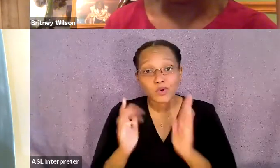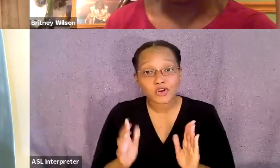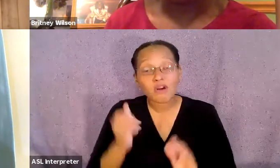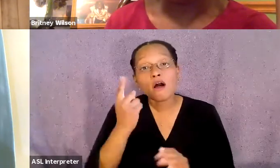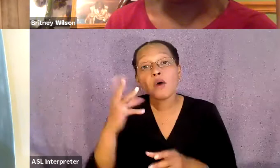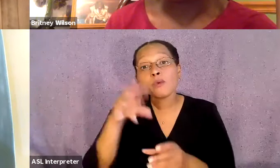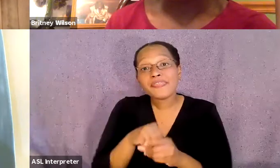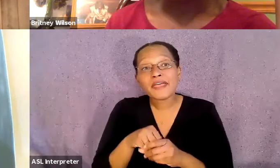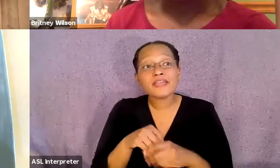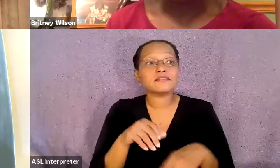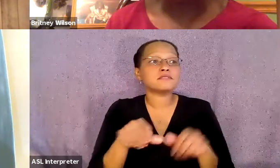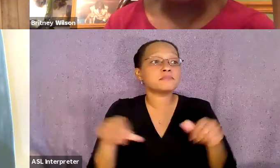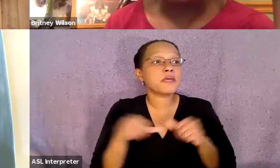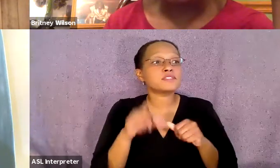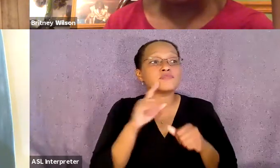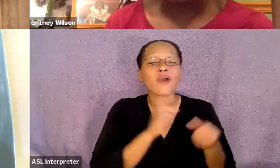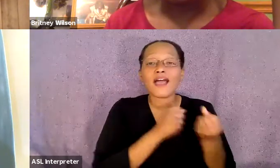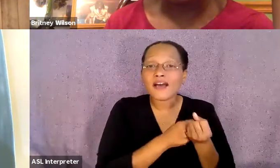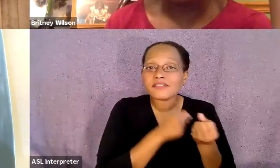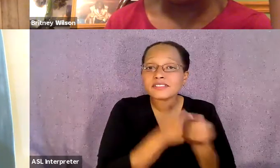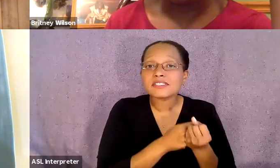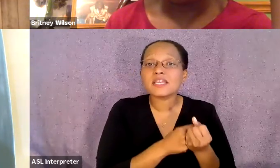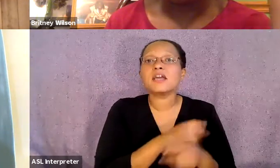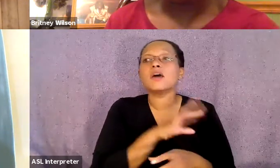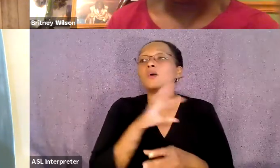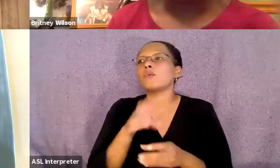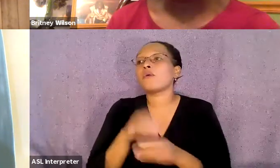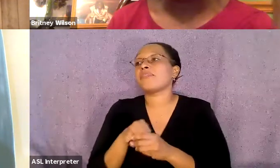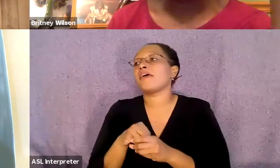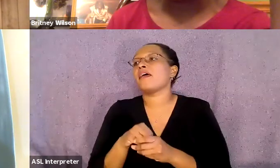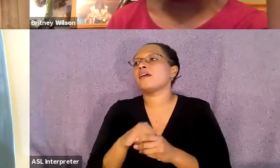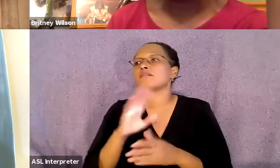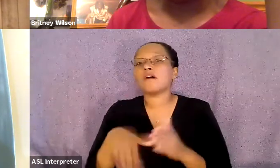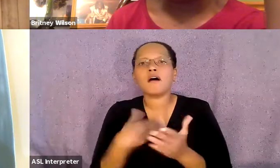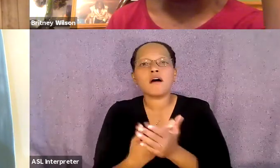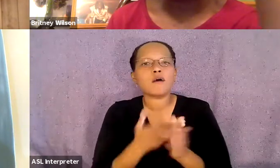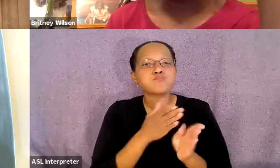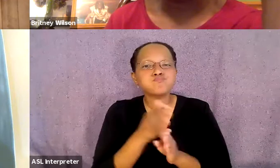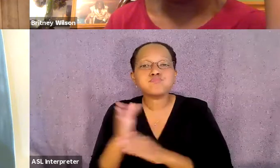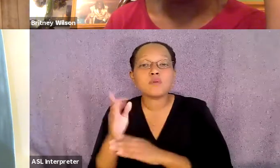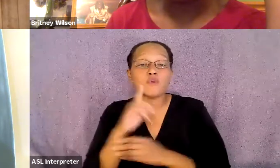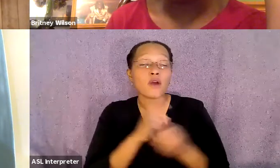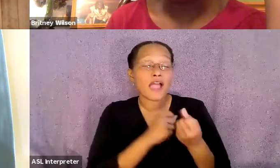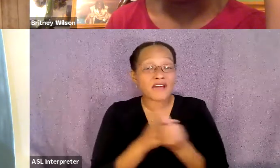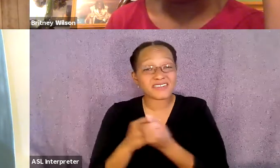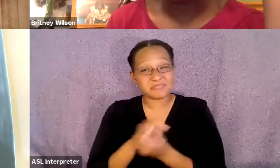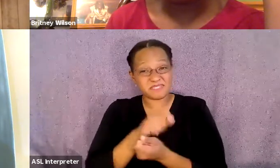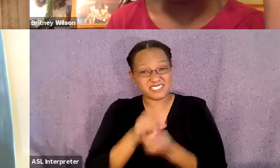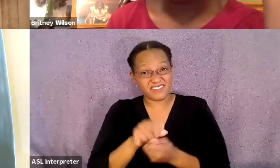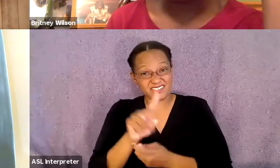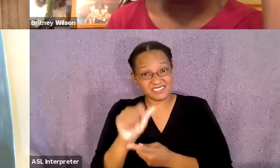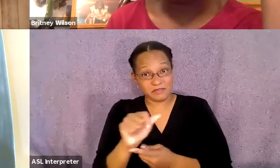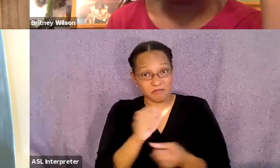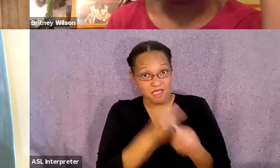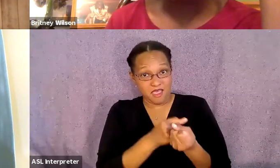spaces, and especially in all advocacy spaces, but I think particularly in the disability advocacy